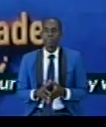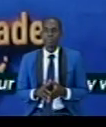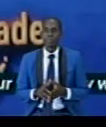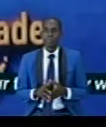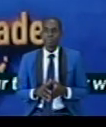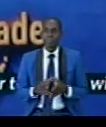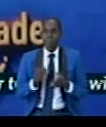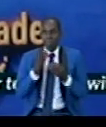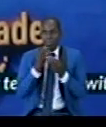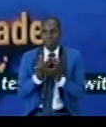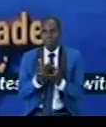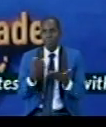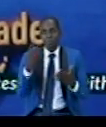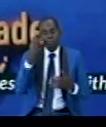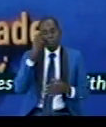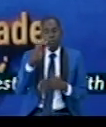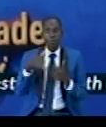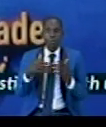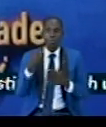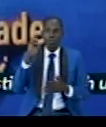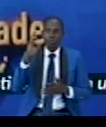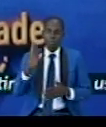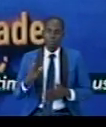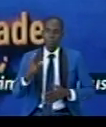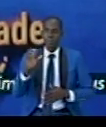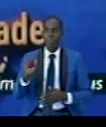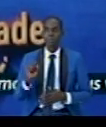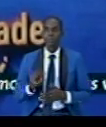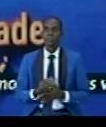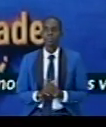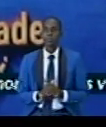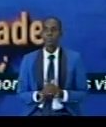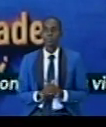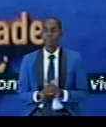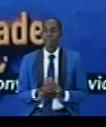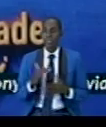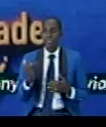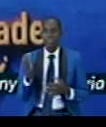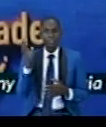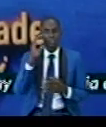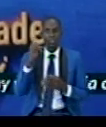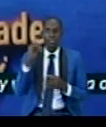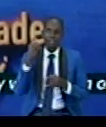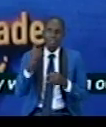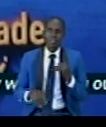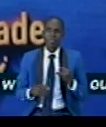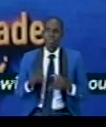group pastors, all region overseers. Let's listen to the last testimony.